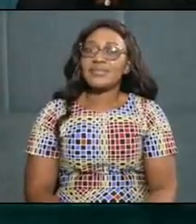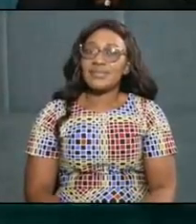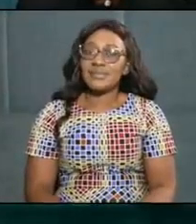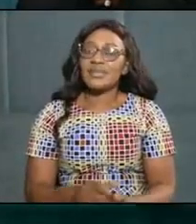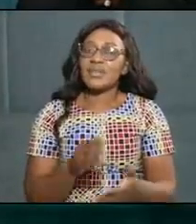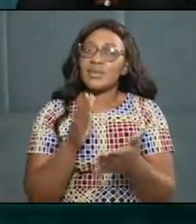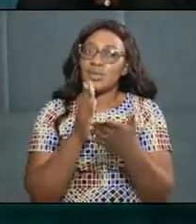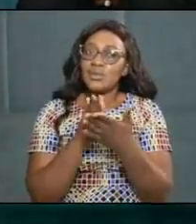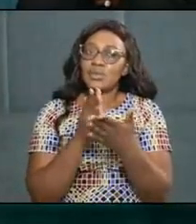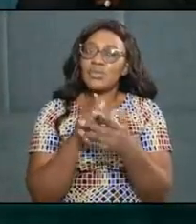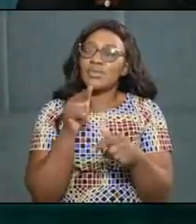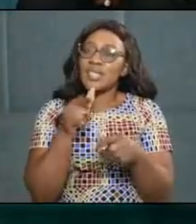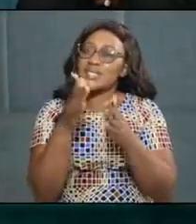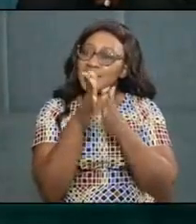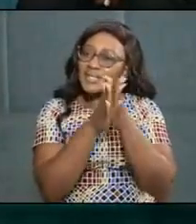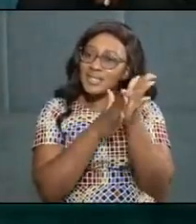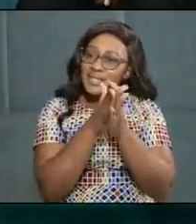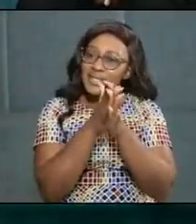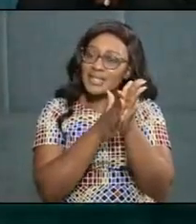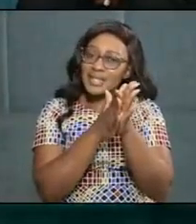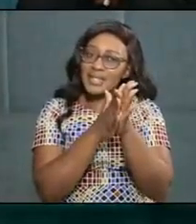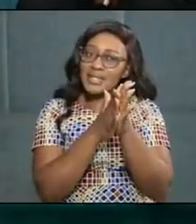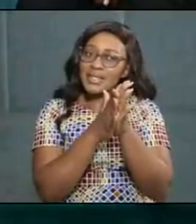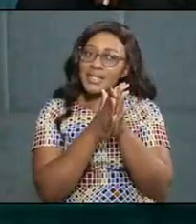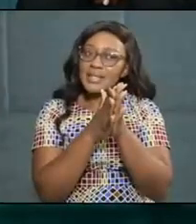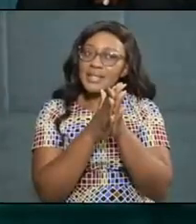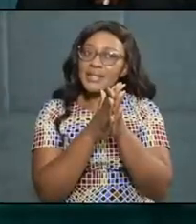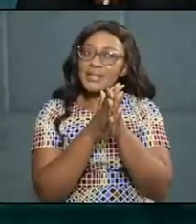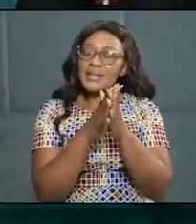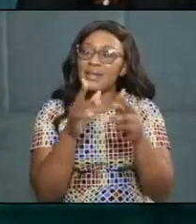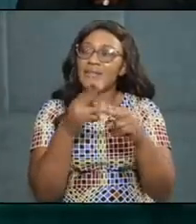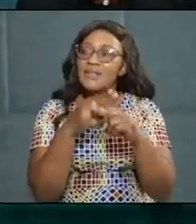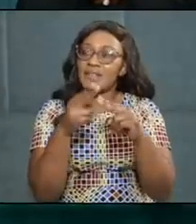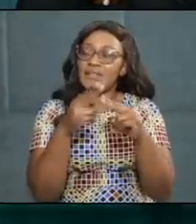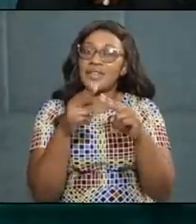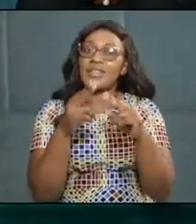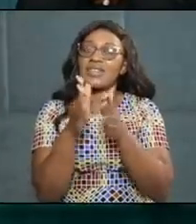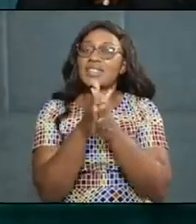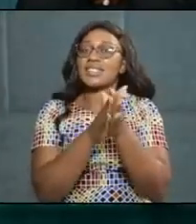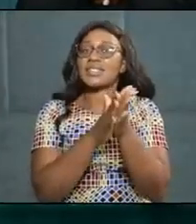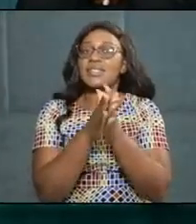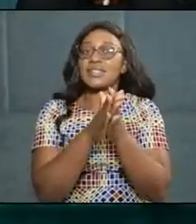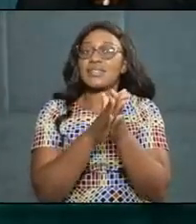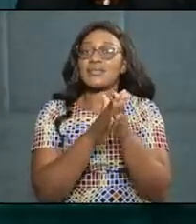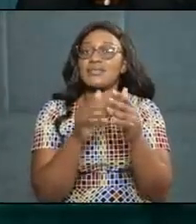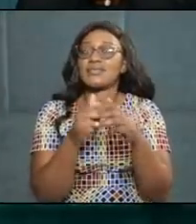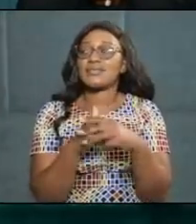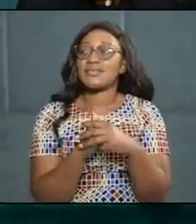That is so interesting. Indeed, very interesting.